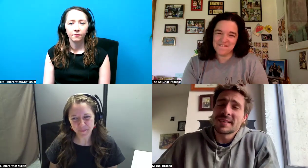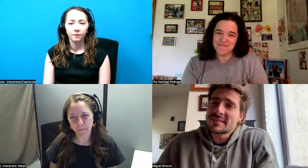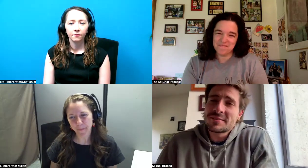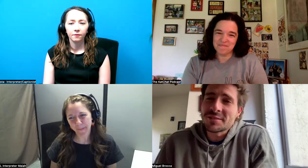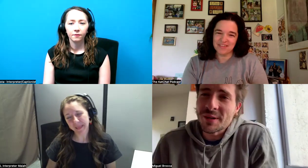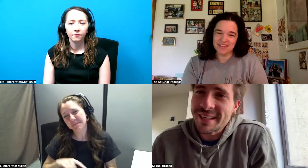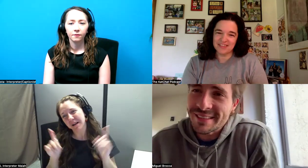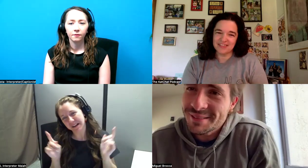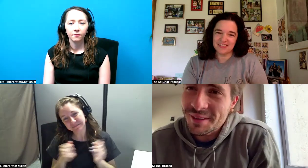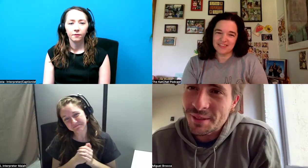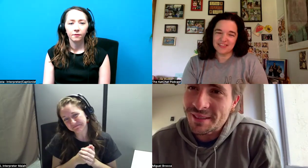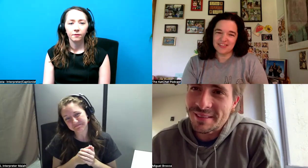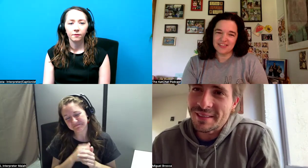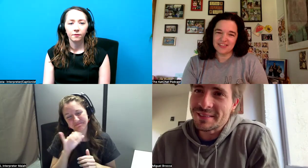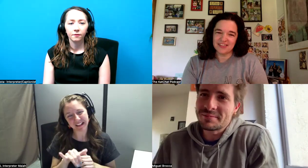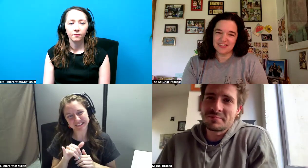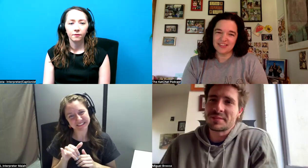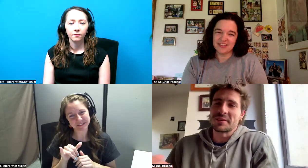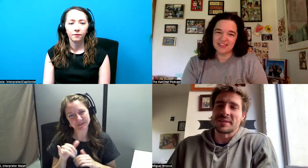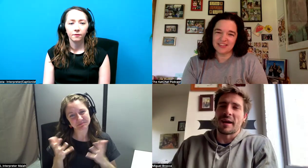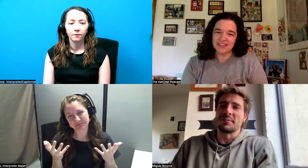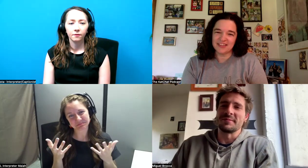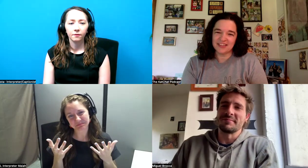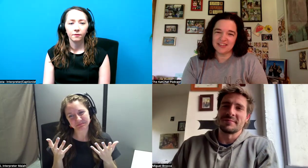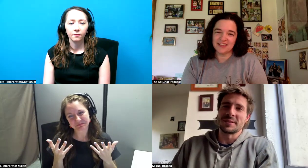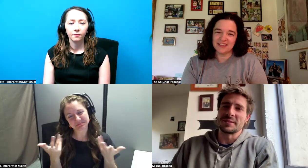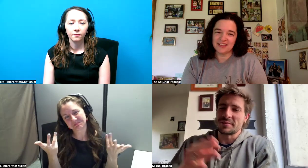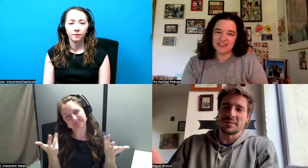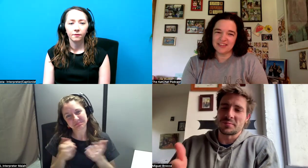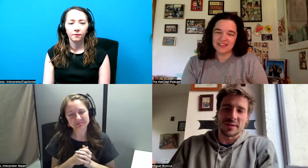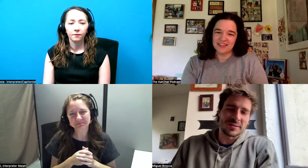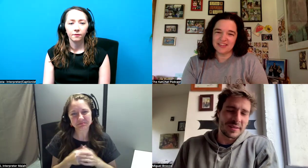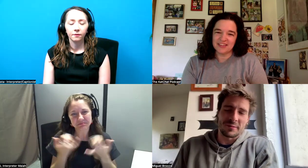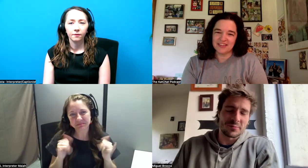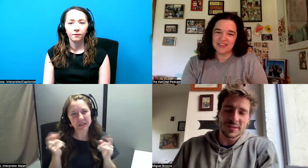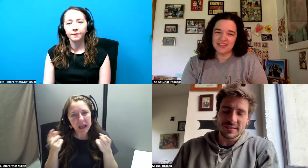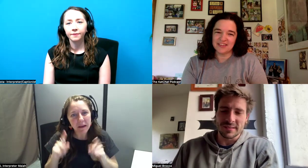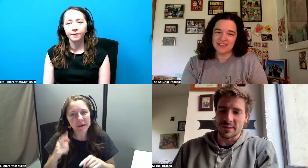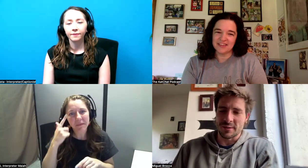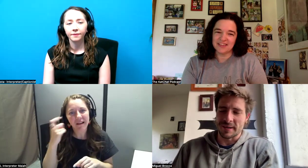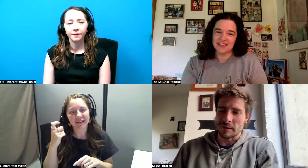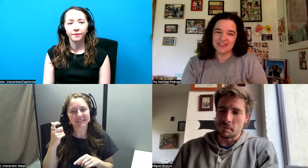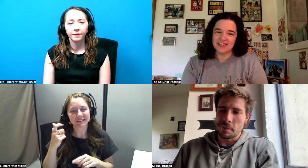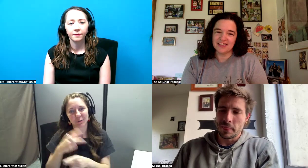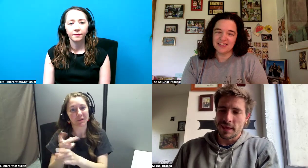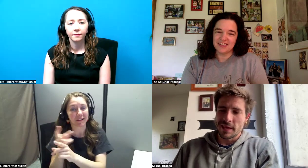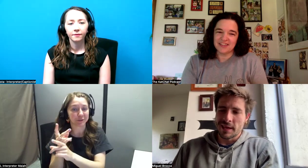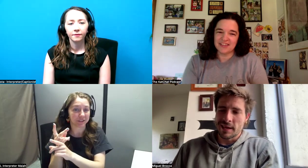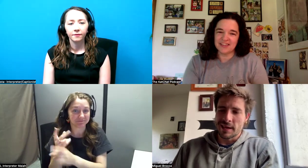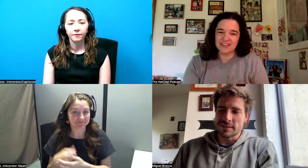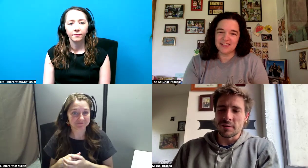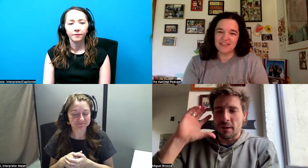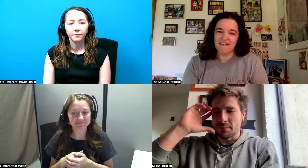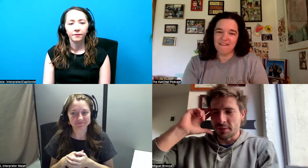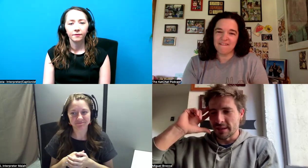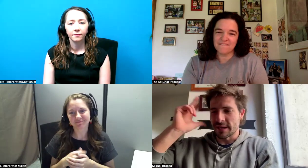but it's just what it is. I mean, it's still gonna happen because it's just production how it works. So